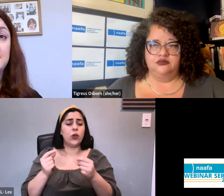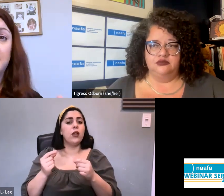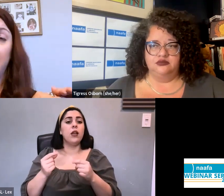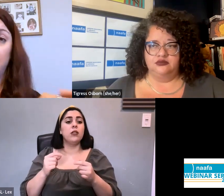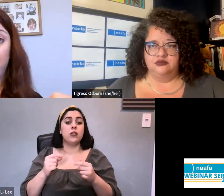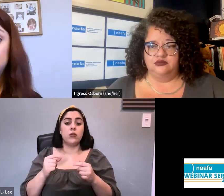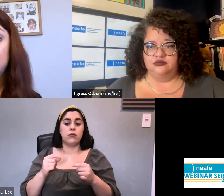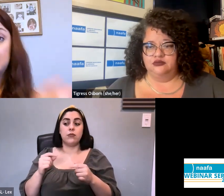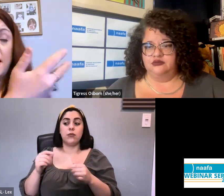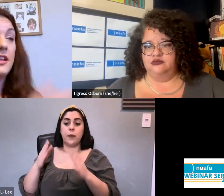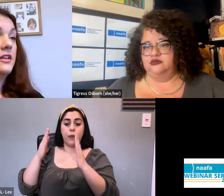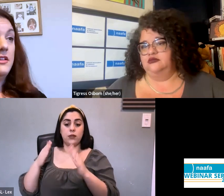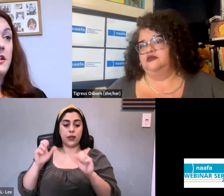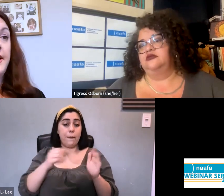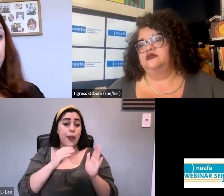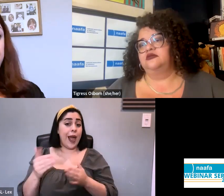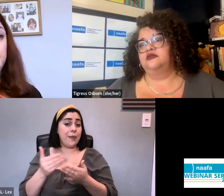but at least the basic is done.